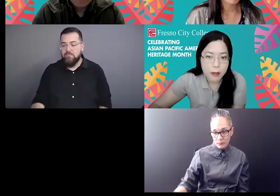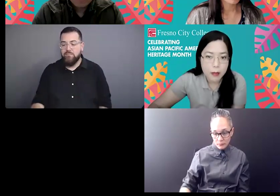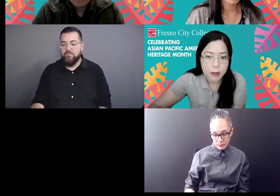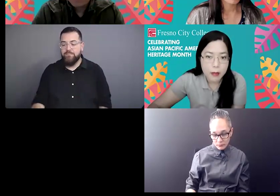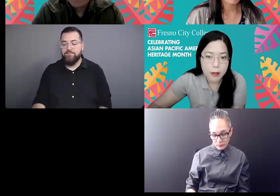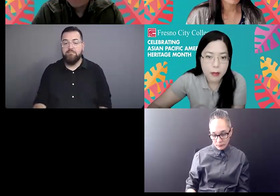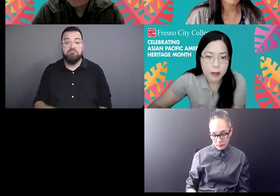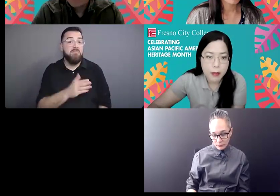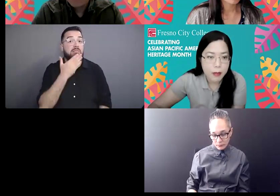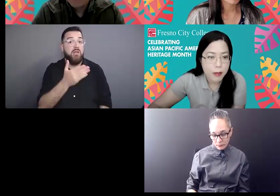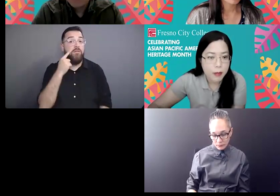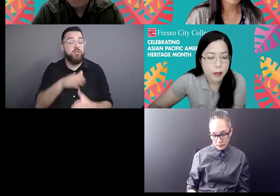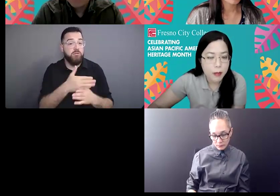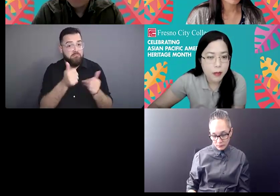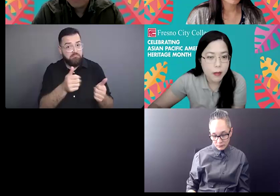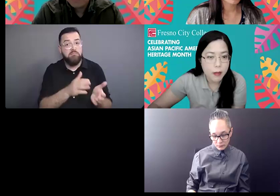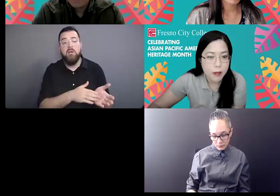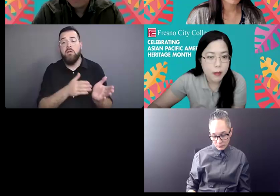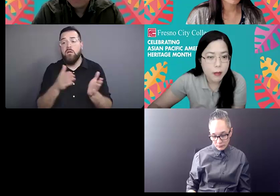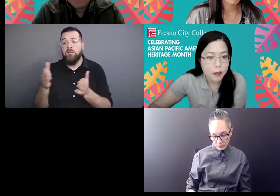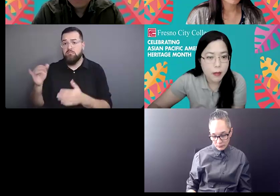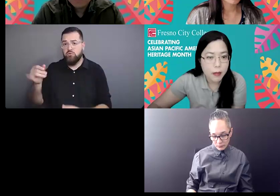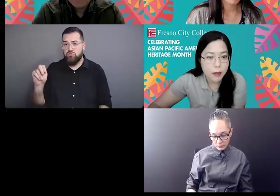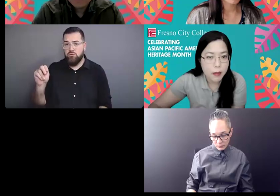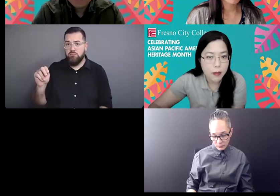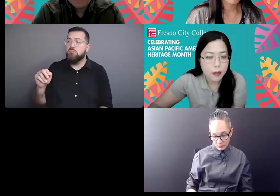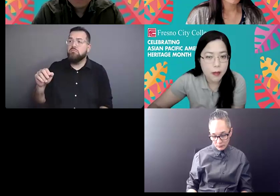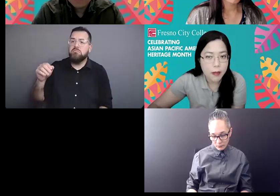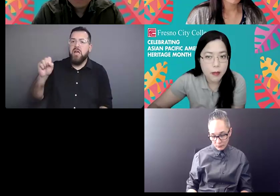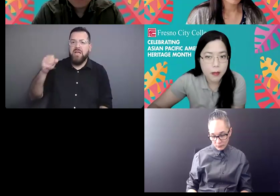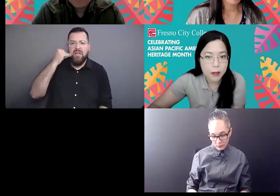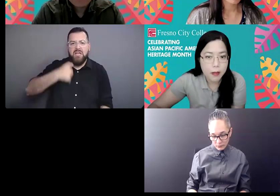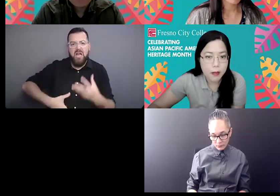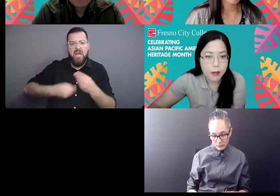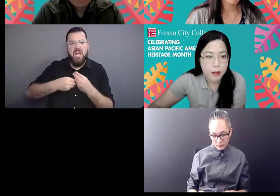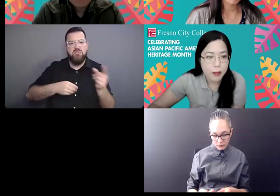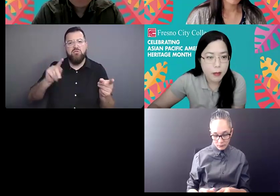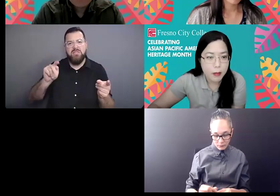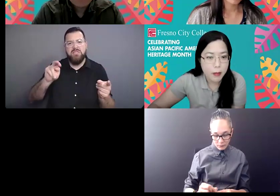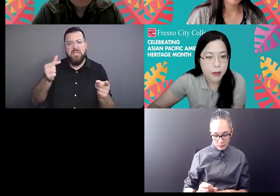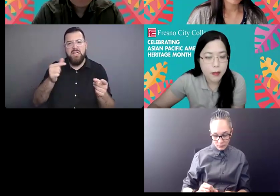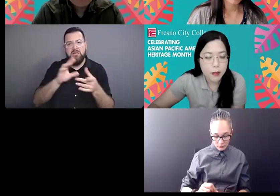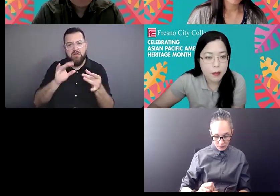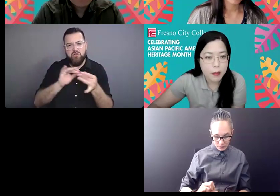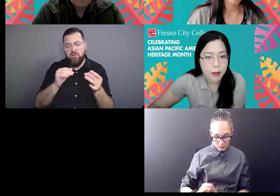Thanks, Tang. Yeah, just to, if I could piggyback off Tang a little bit, I think,